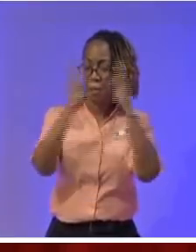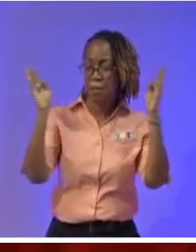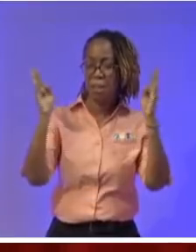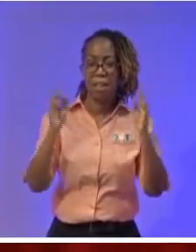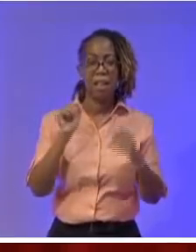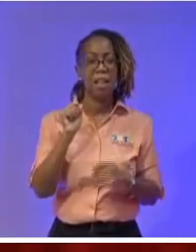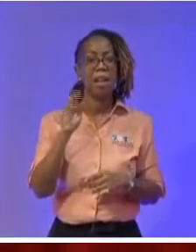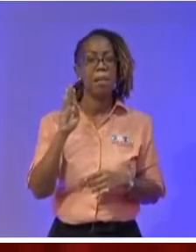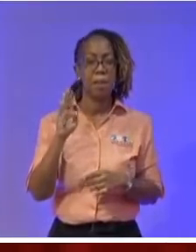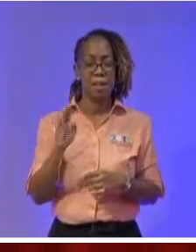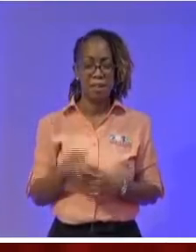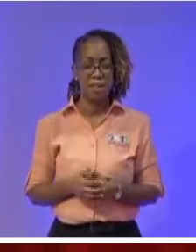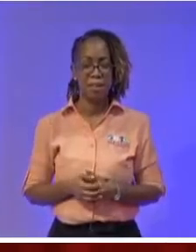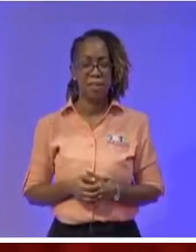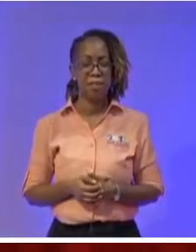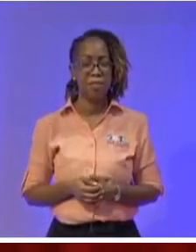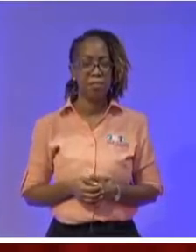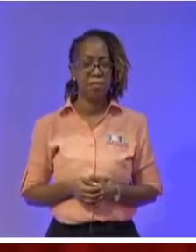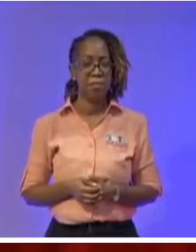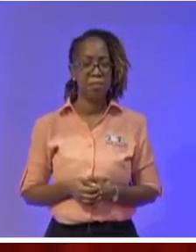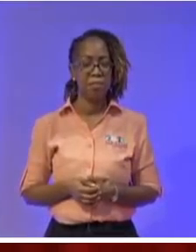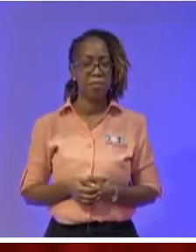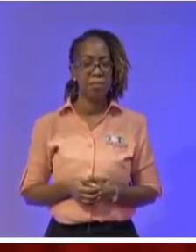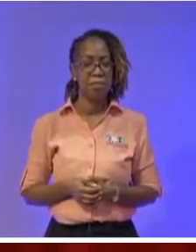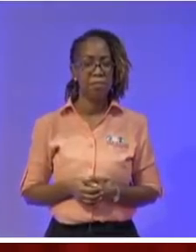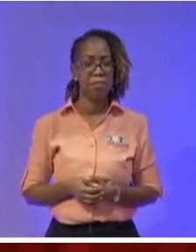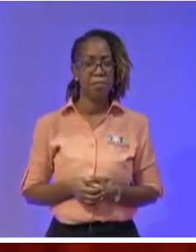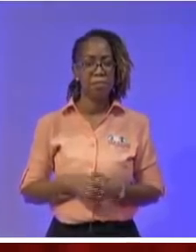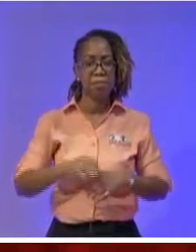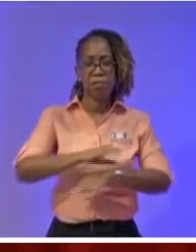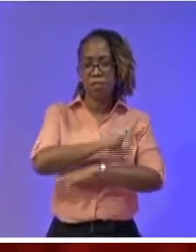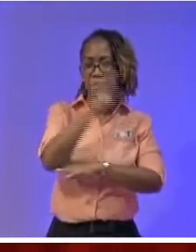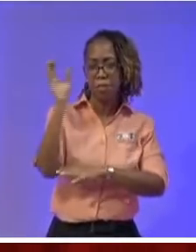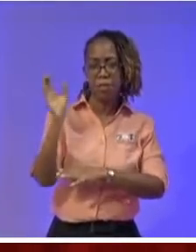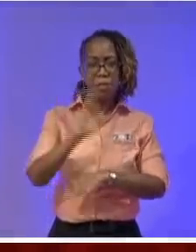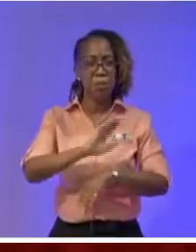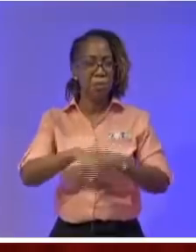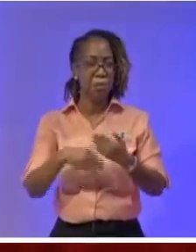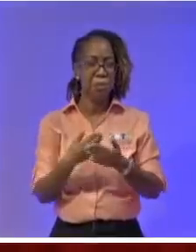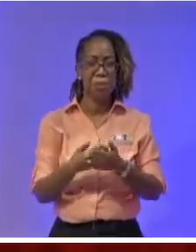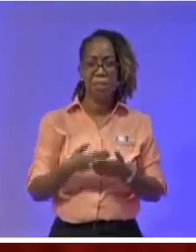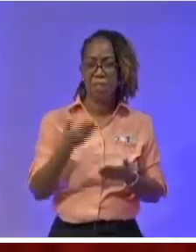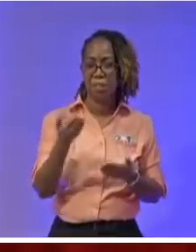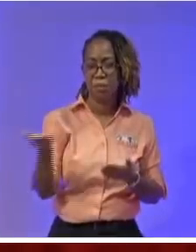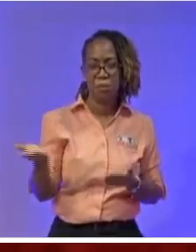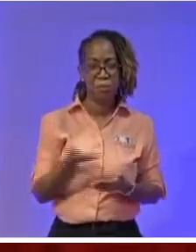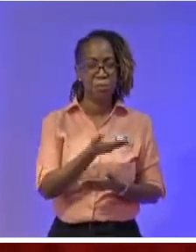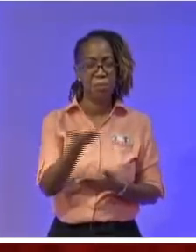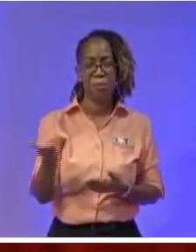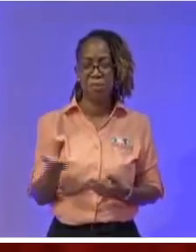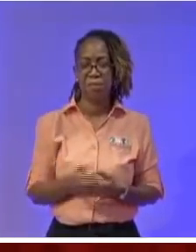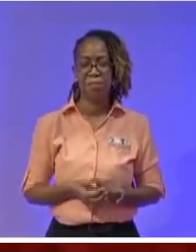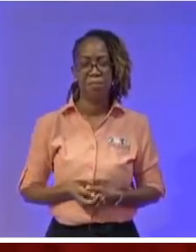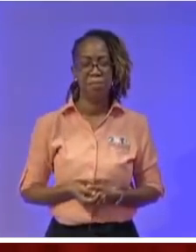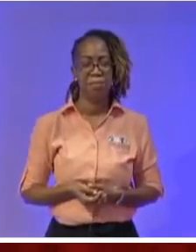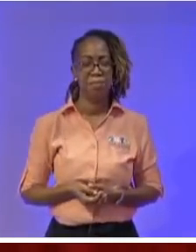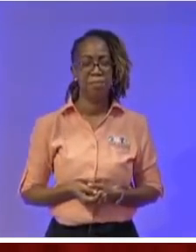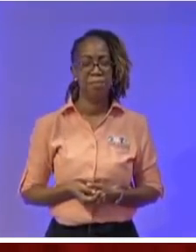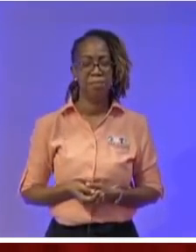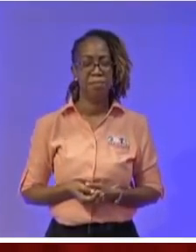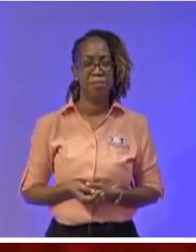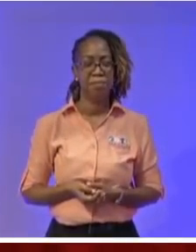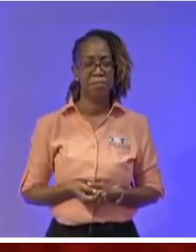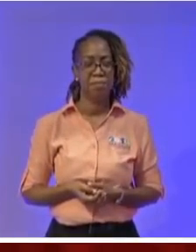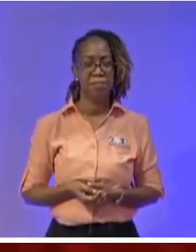here. Season's greetings to the entire panel. My first question is to the CMO. CMO, you just classified how COVID-19